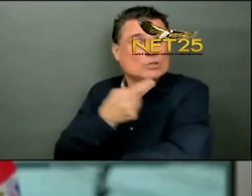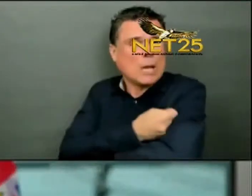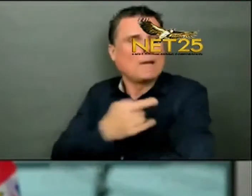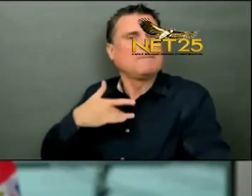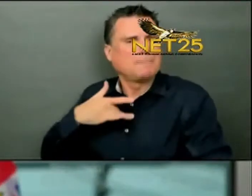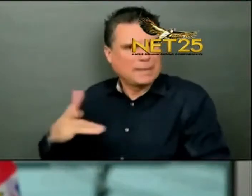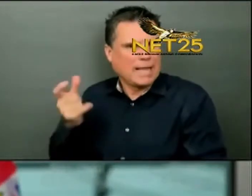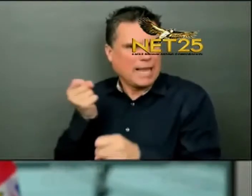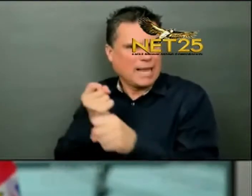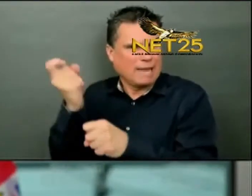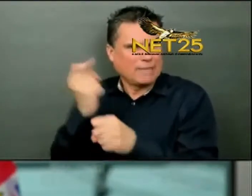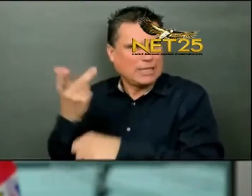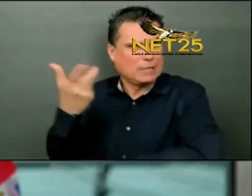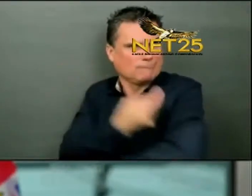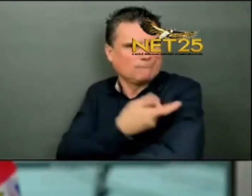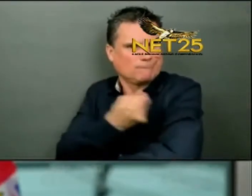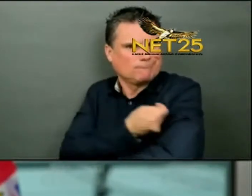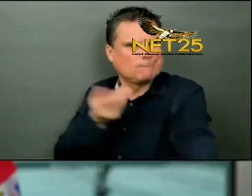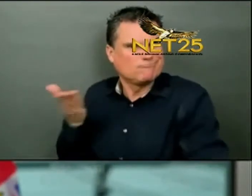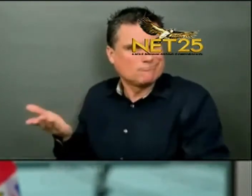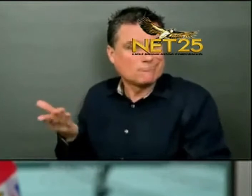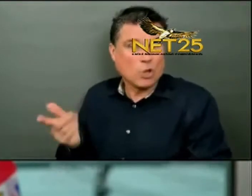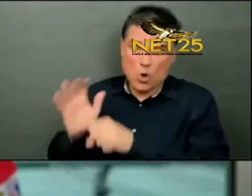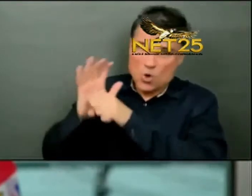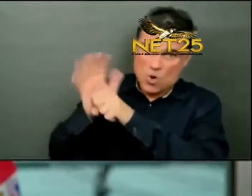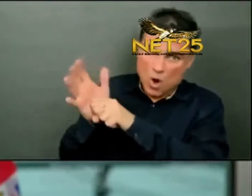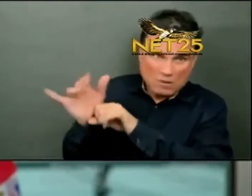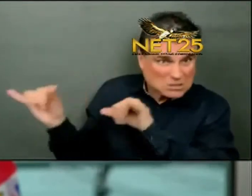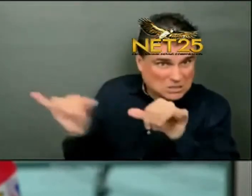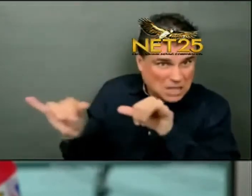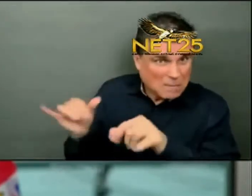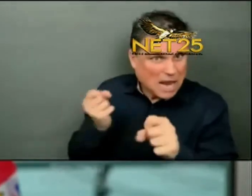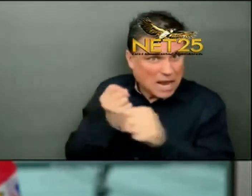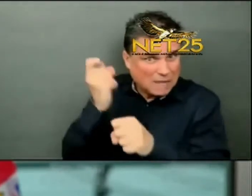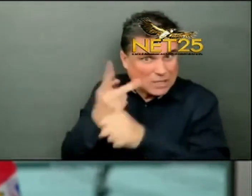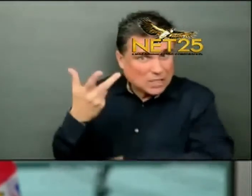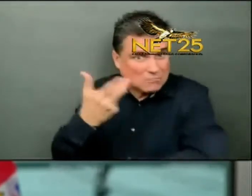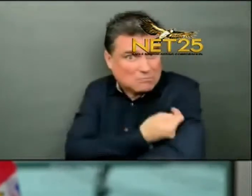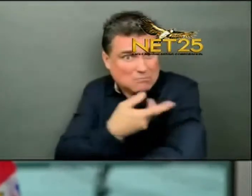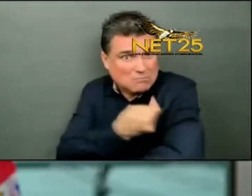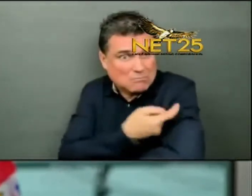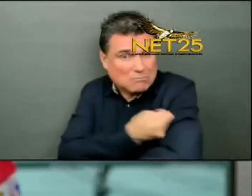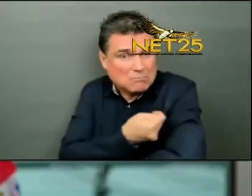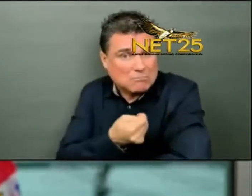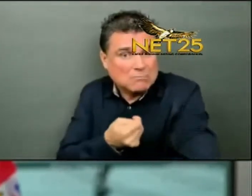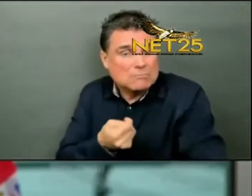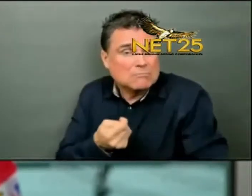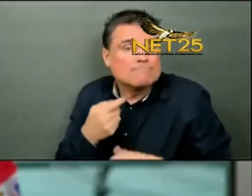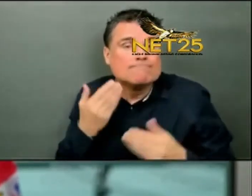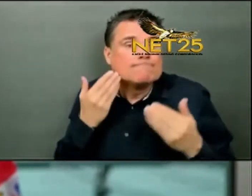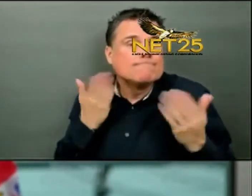I think the way this virus has been shown to change, the mutations are slower than what we